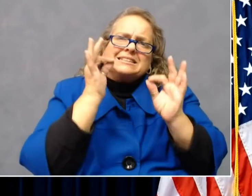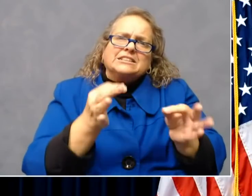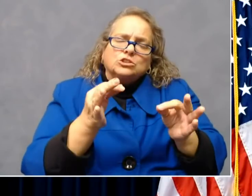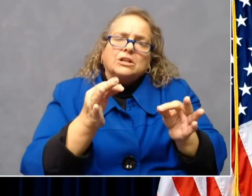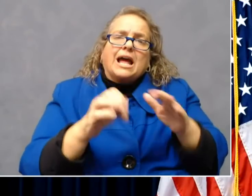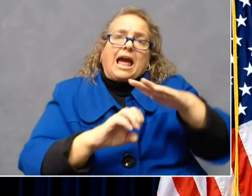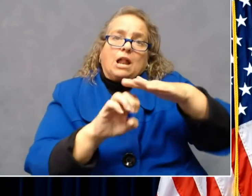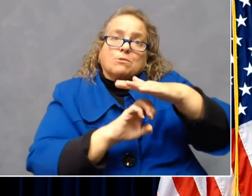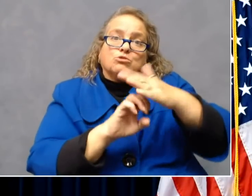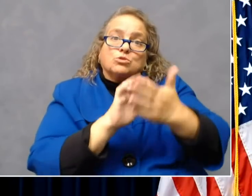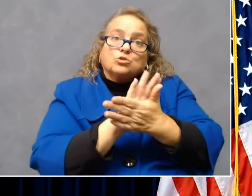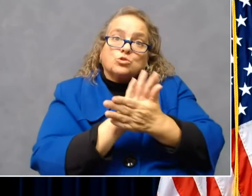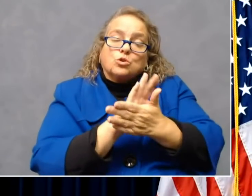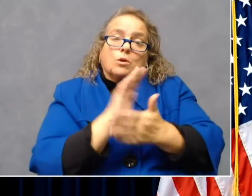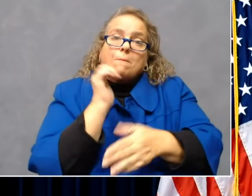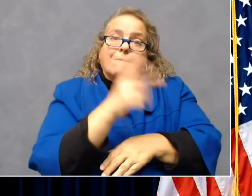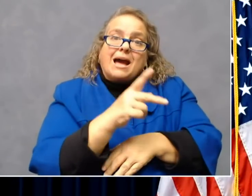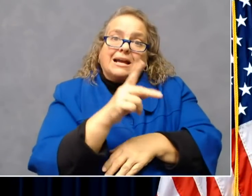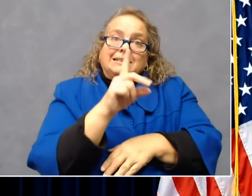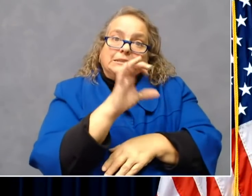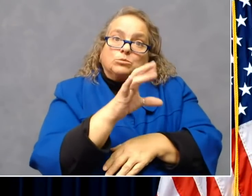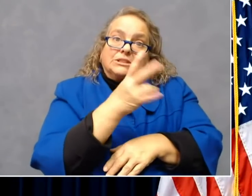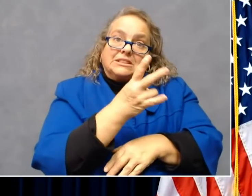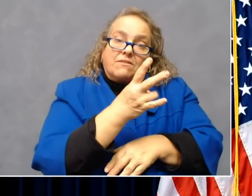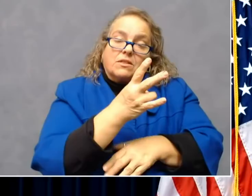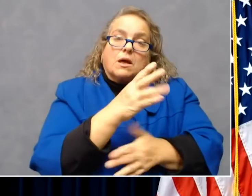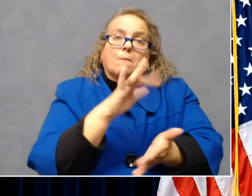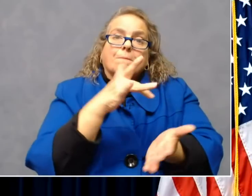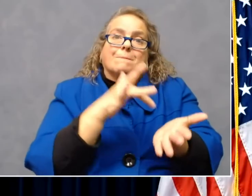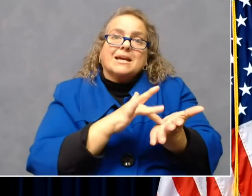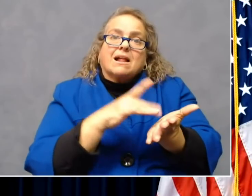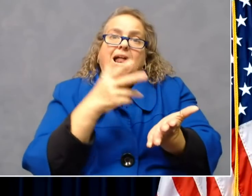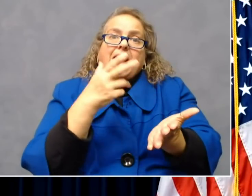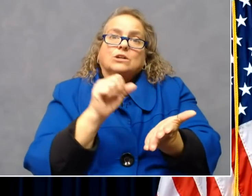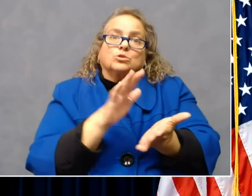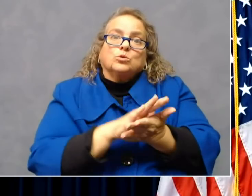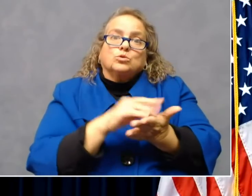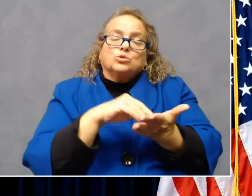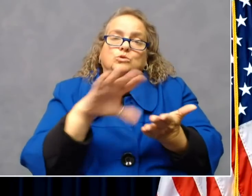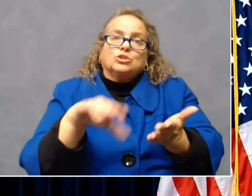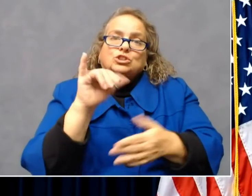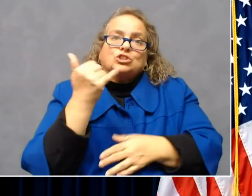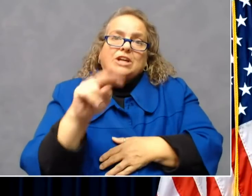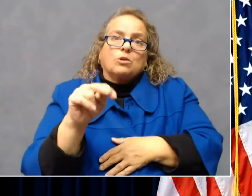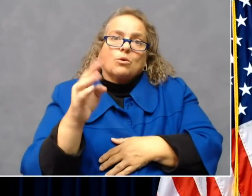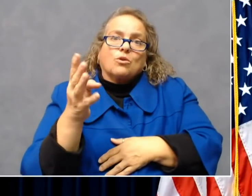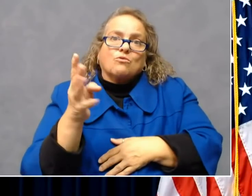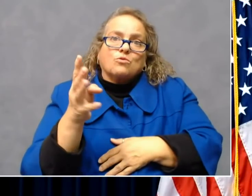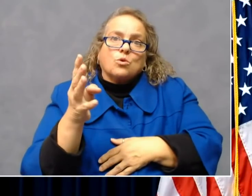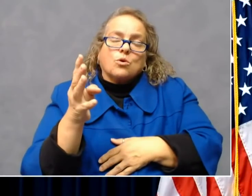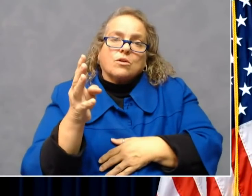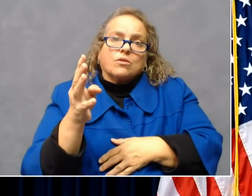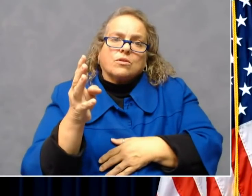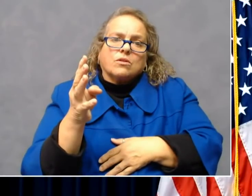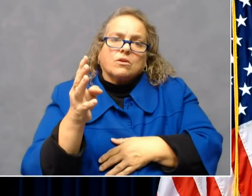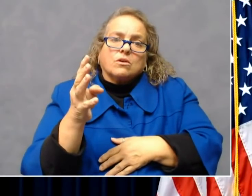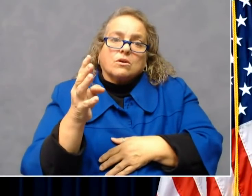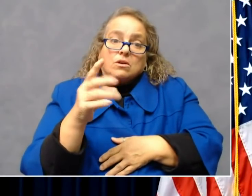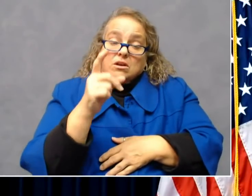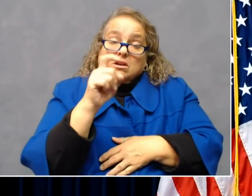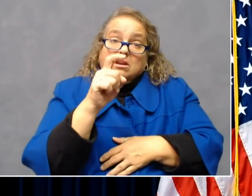students not till January 4th. And is there any chance that December 7th date will be pushed out?